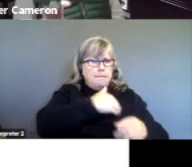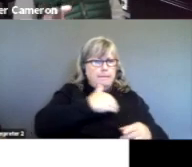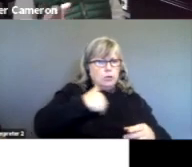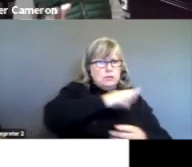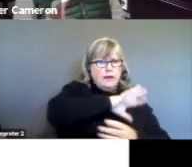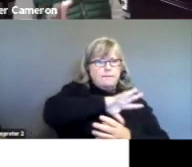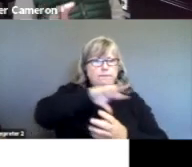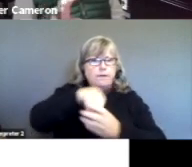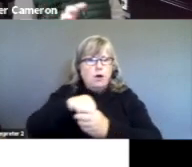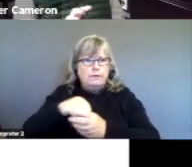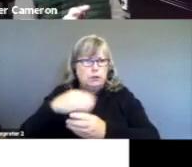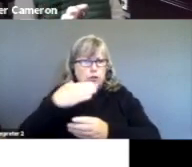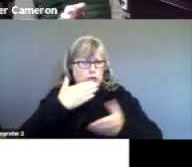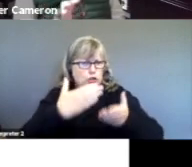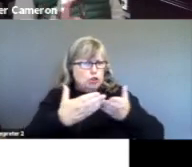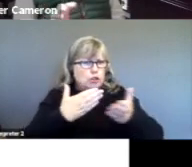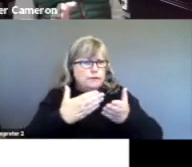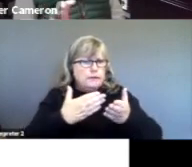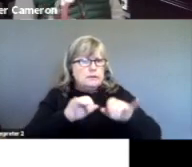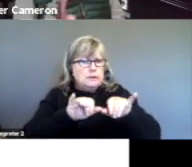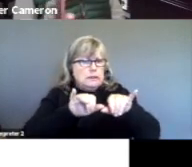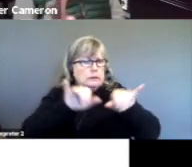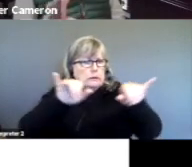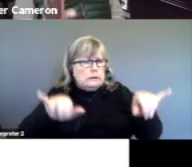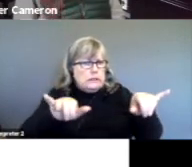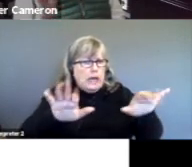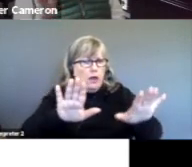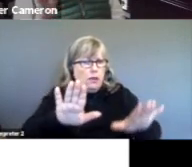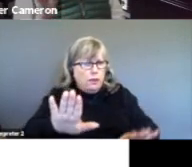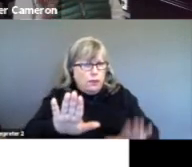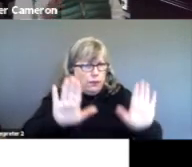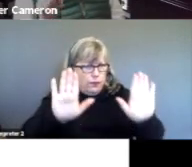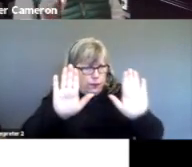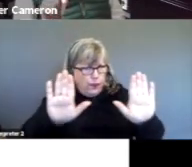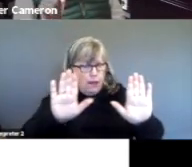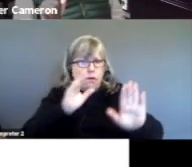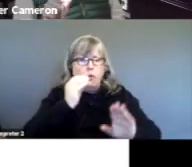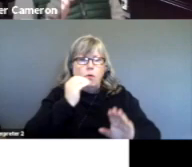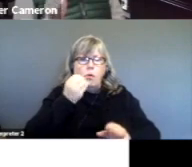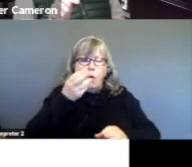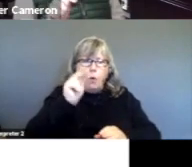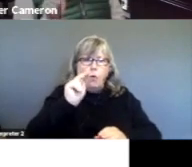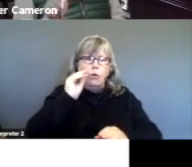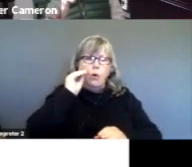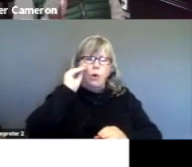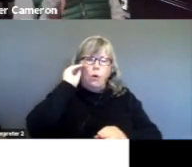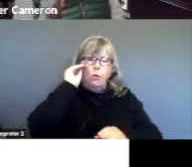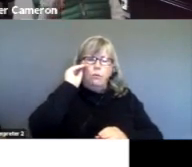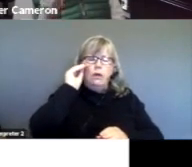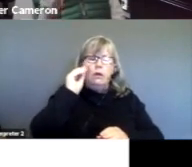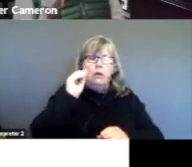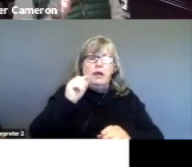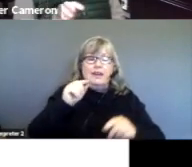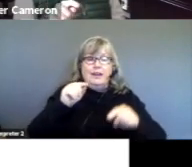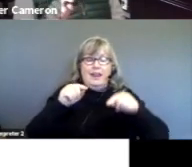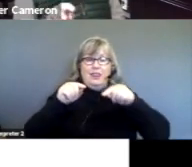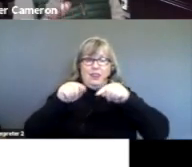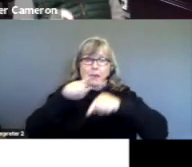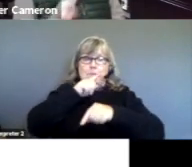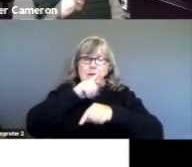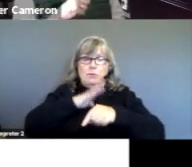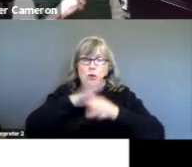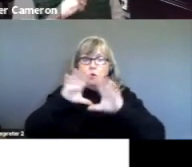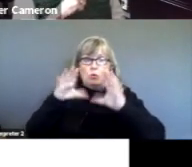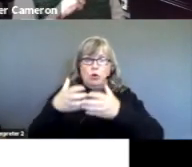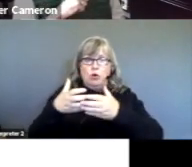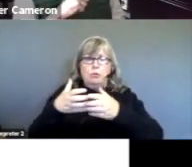service to keep people in their homes. And this particular model is actually run by women who